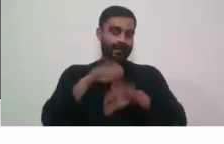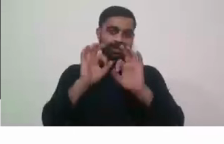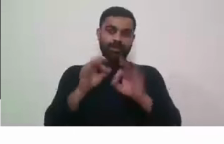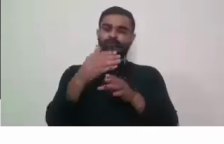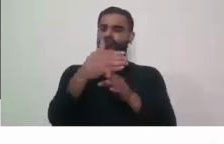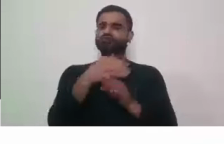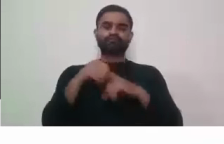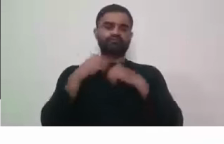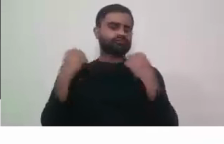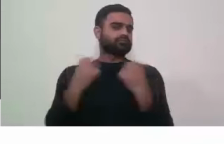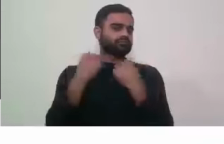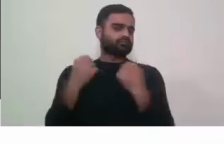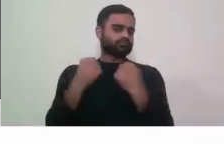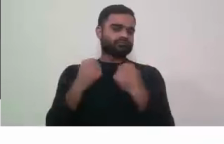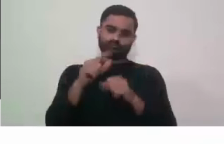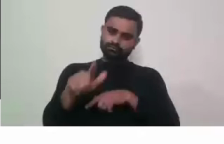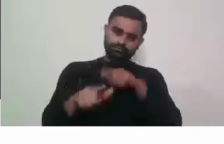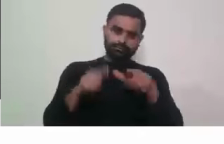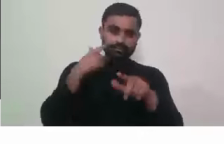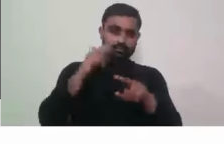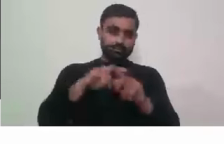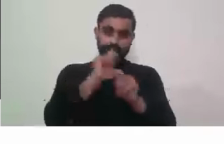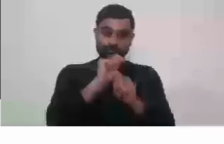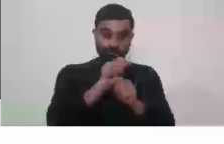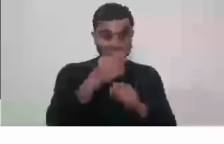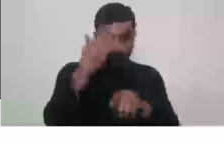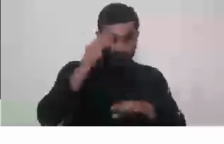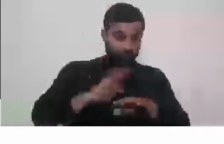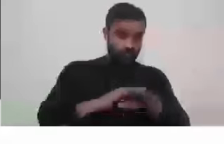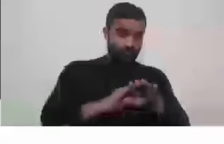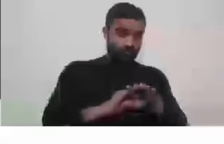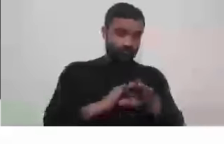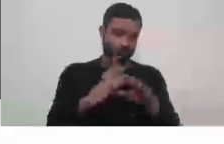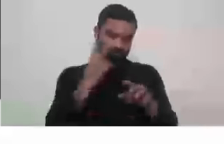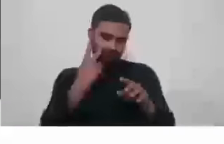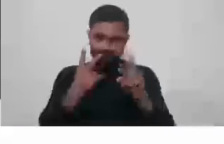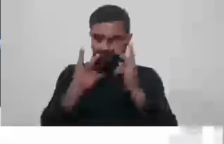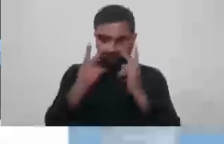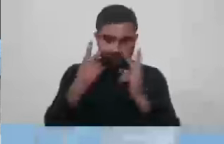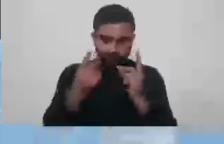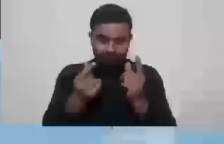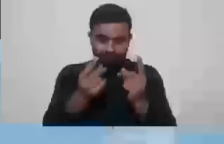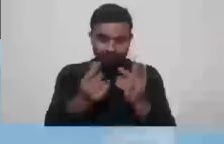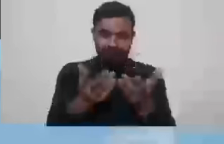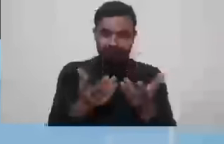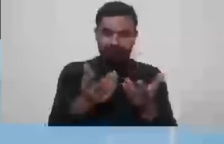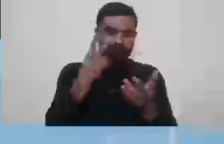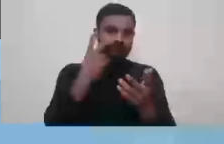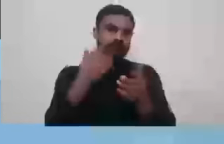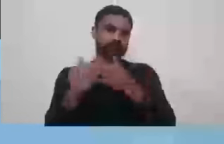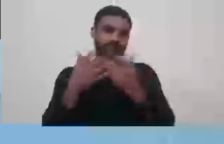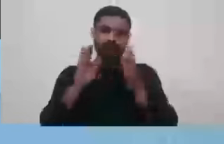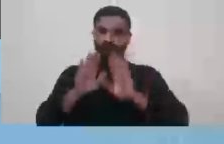these activities in step 2 if you are working on the Padlet. And I'd just like to have a very quick look on the Padlet if we can see anything.